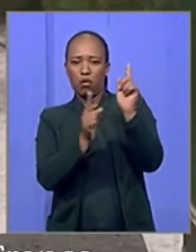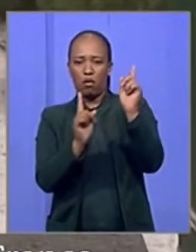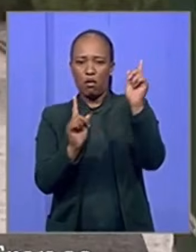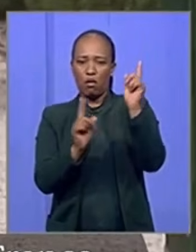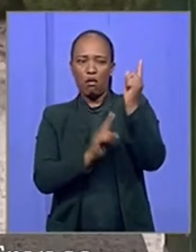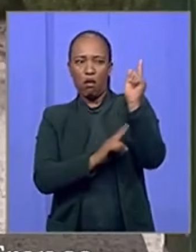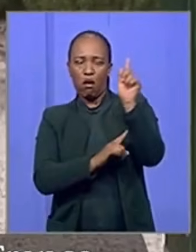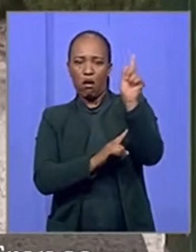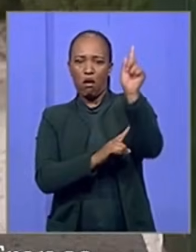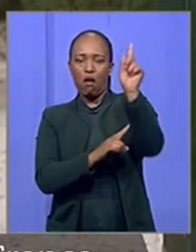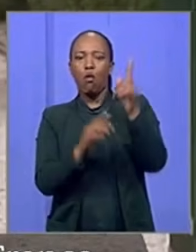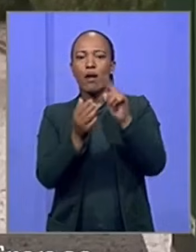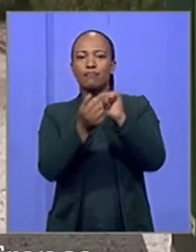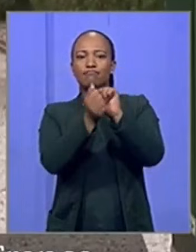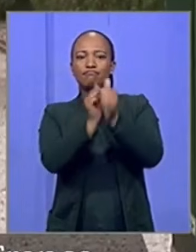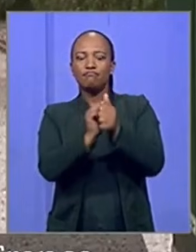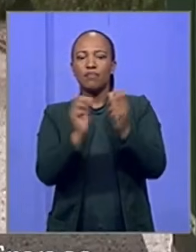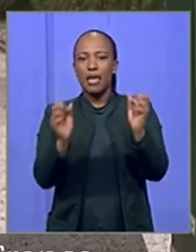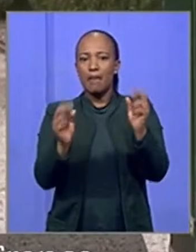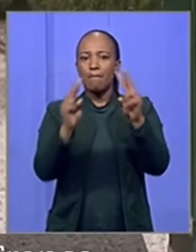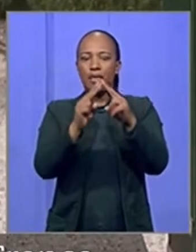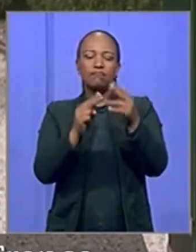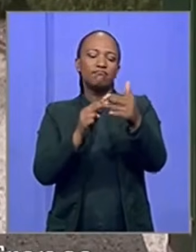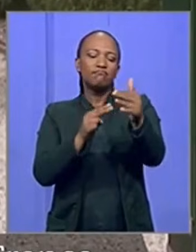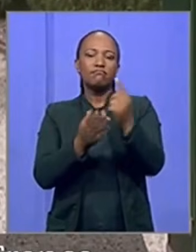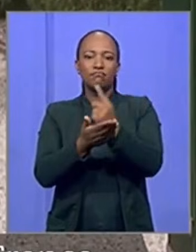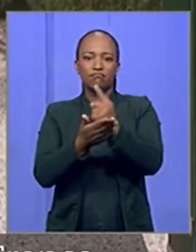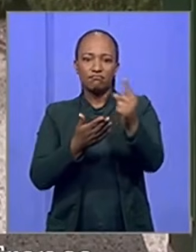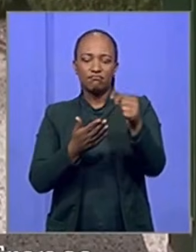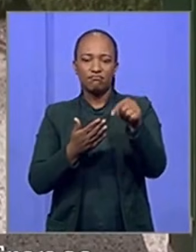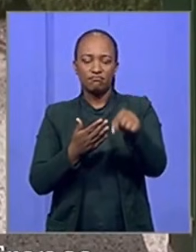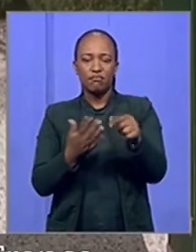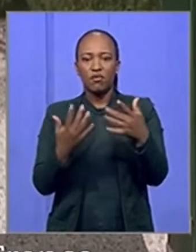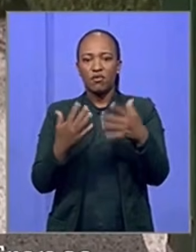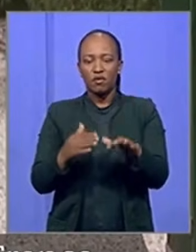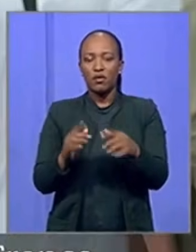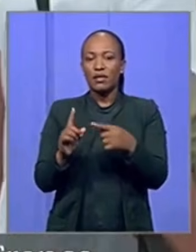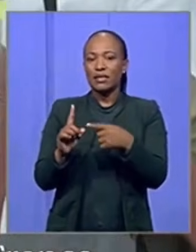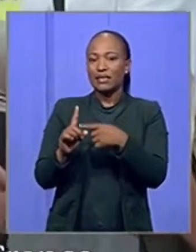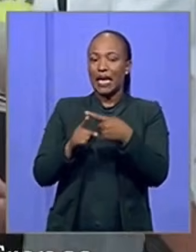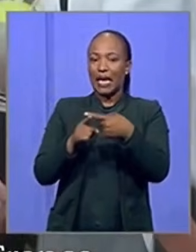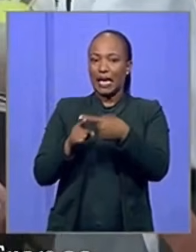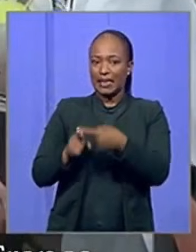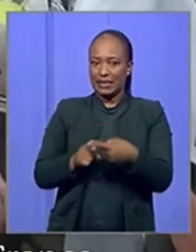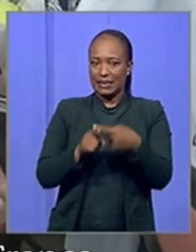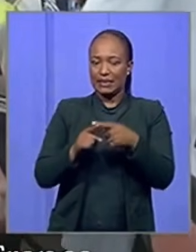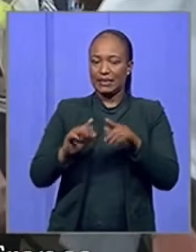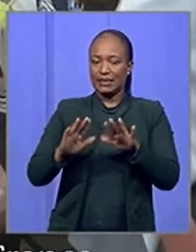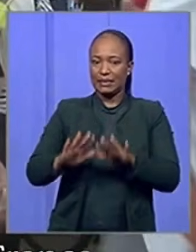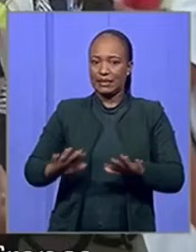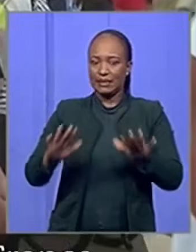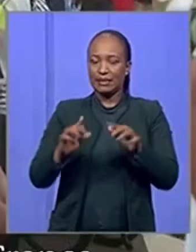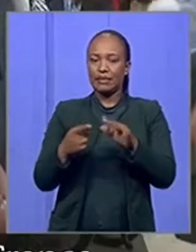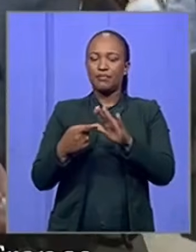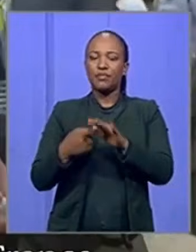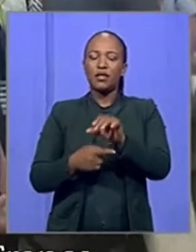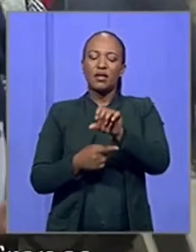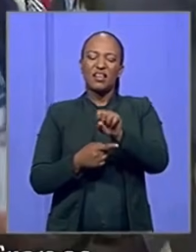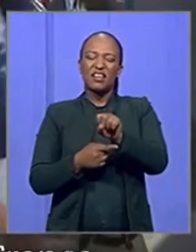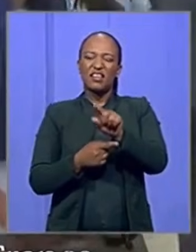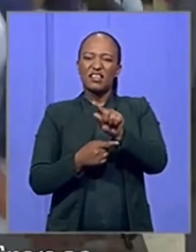ka Paris mo bekeng yeo e tlago. Nkgwete ya ka Greece papading ya rowing Stefanos